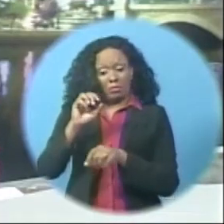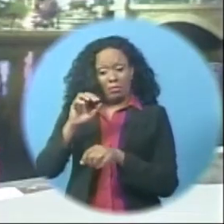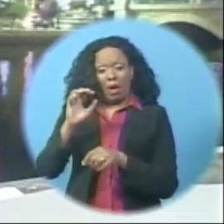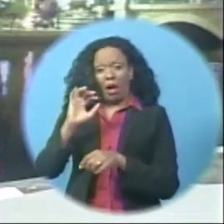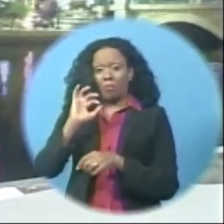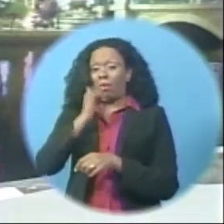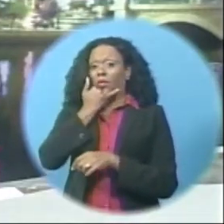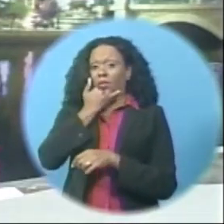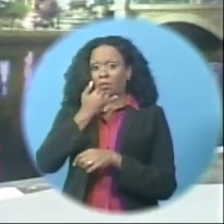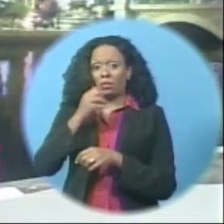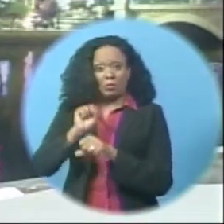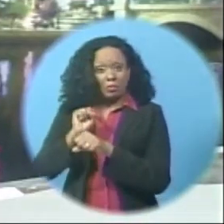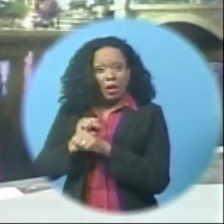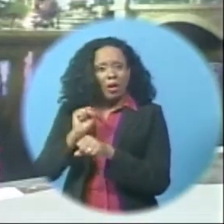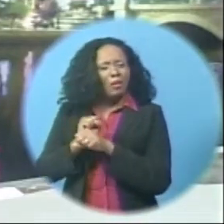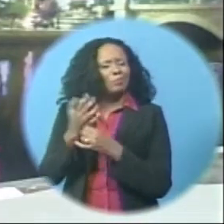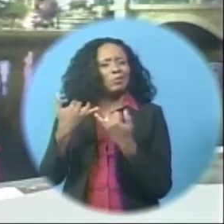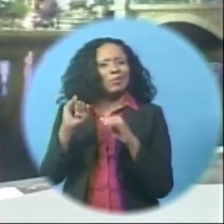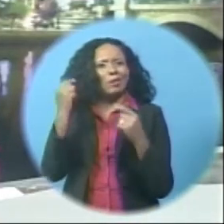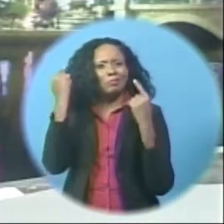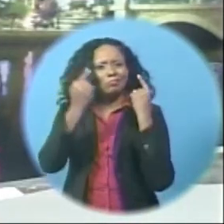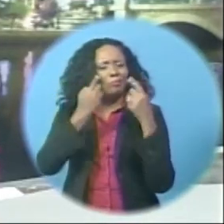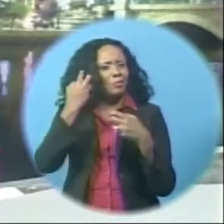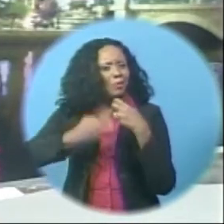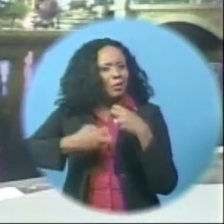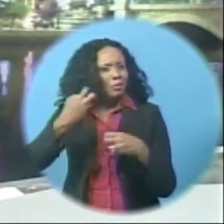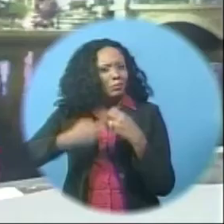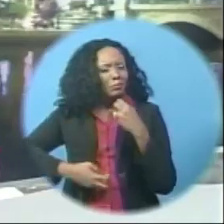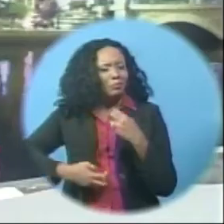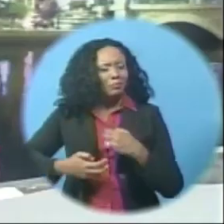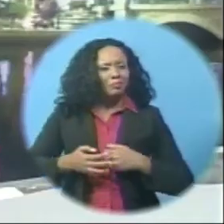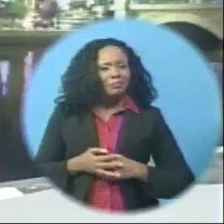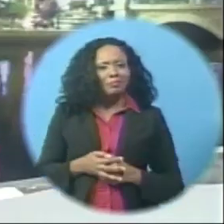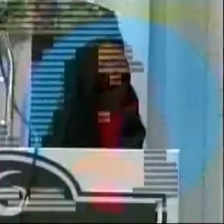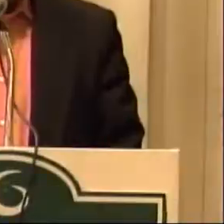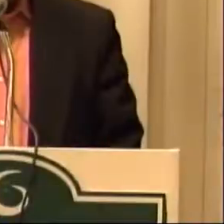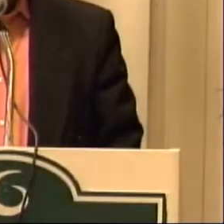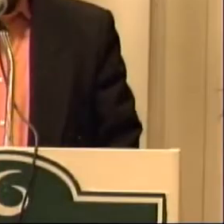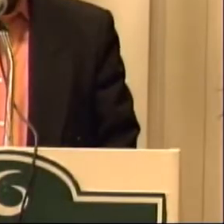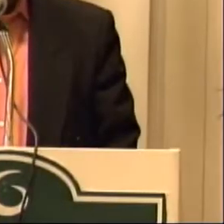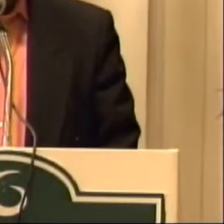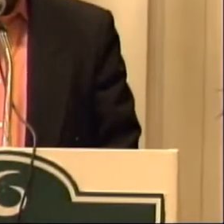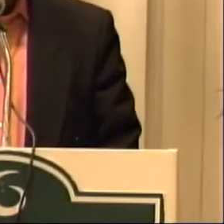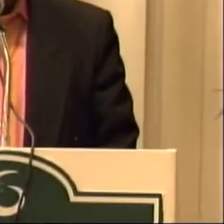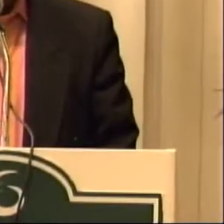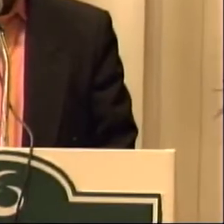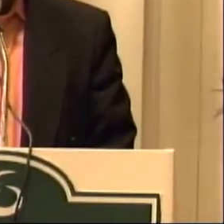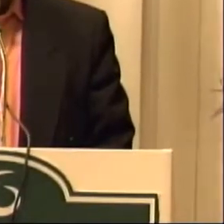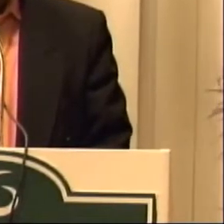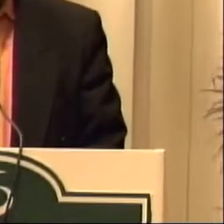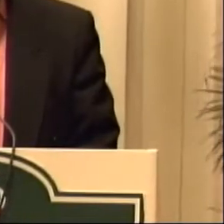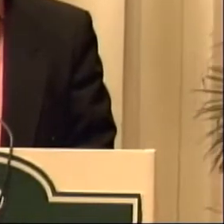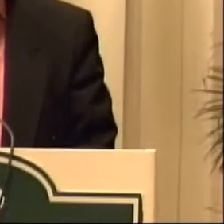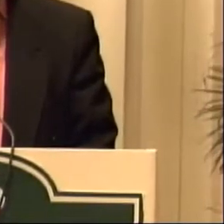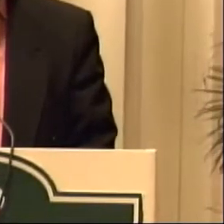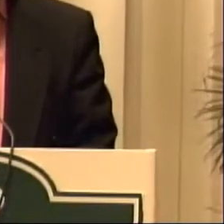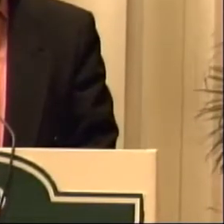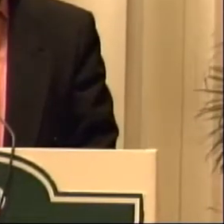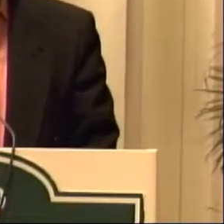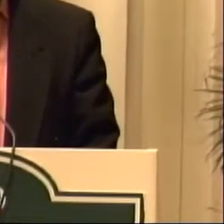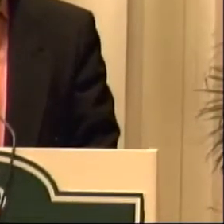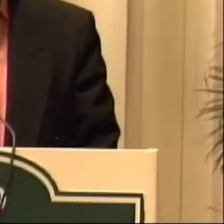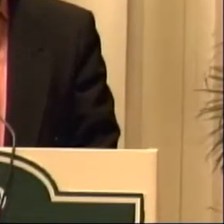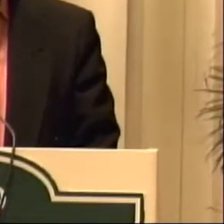on-the-job accidents and injuries continue to be a concern. In fact, I just saw some statistics in the first quarter